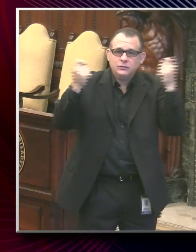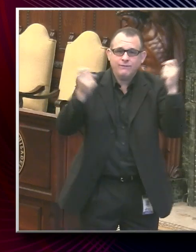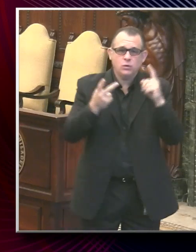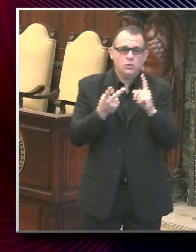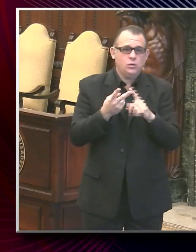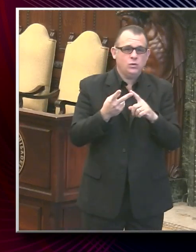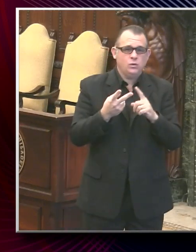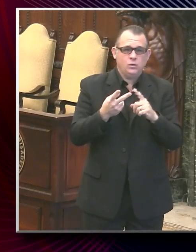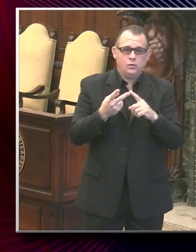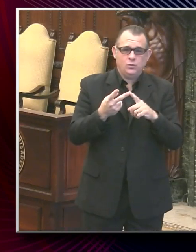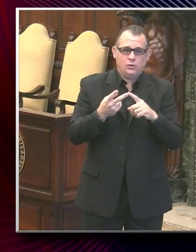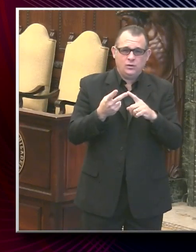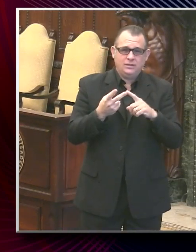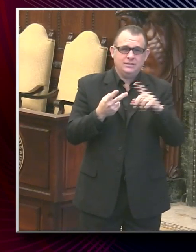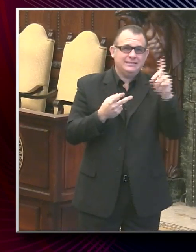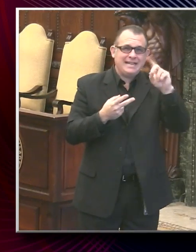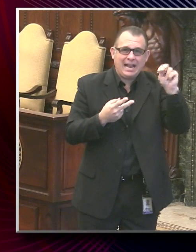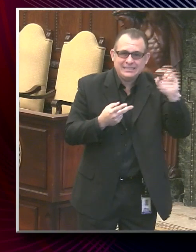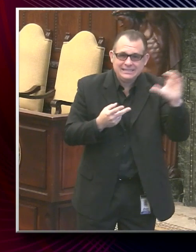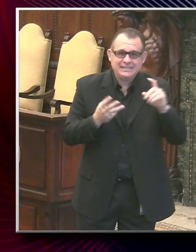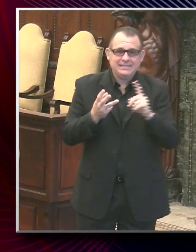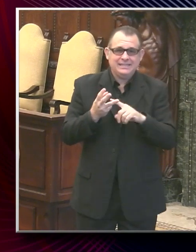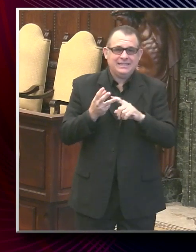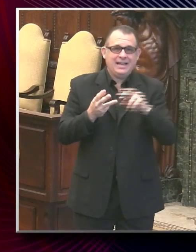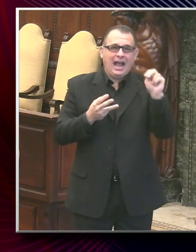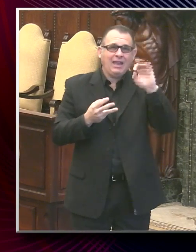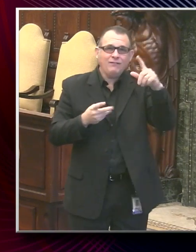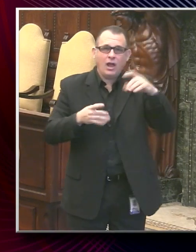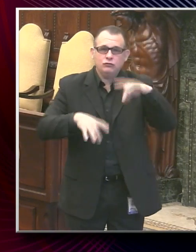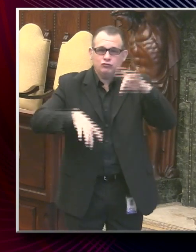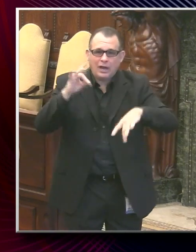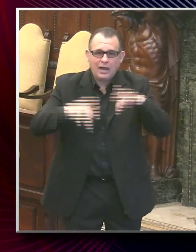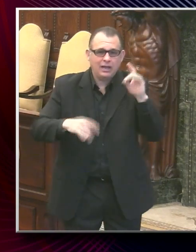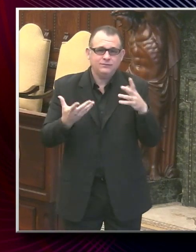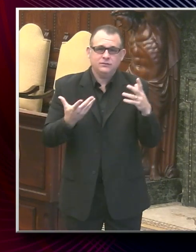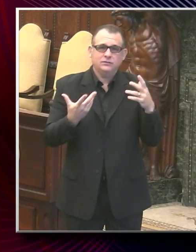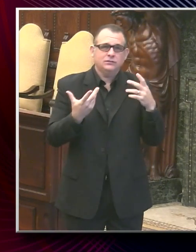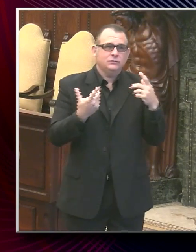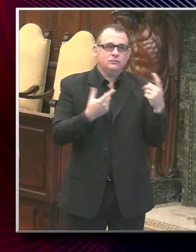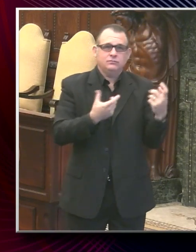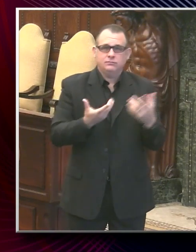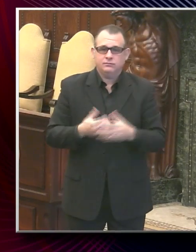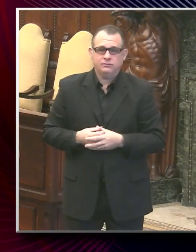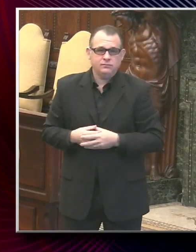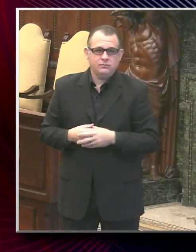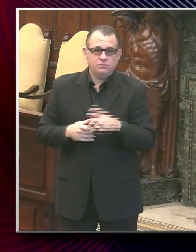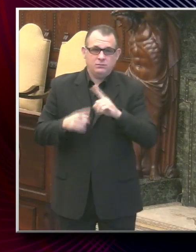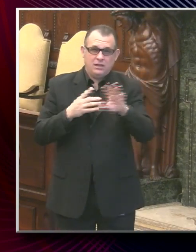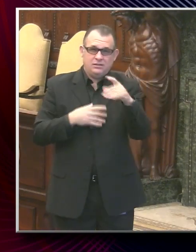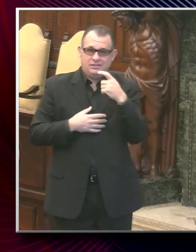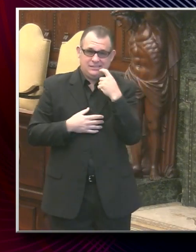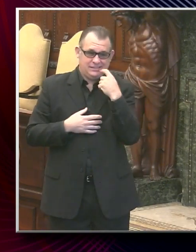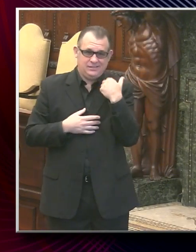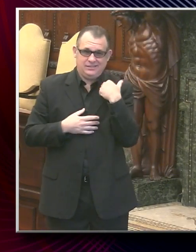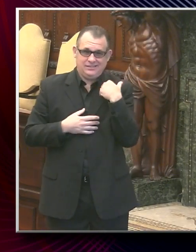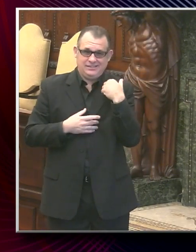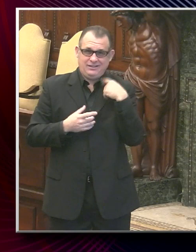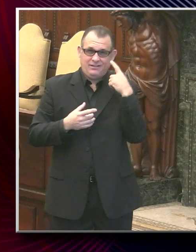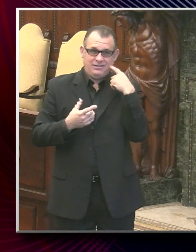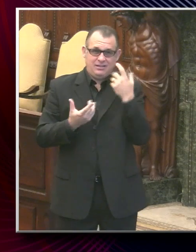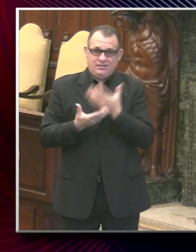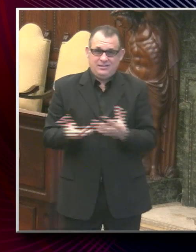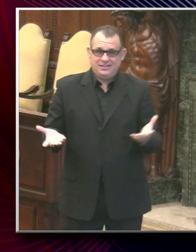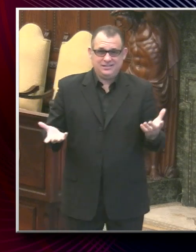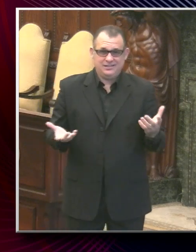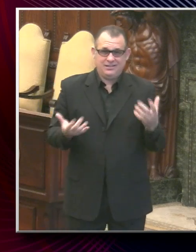many others. However, due to the ongoing public health crisis, the event landscape in our city is going to look very different for the